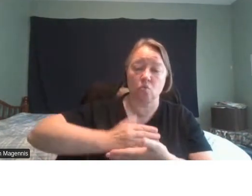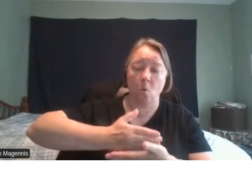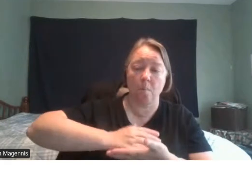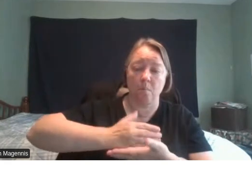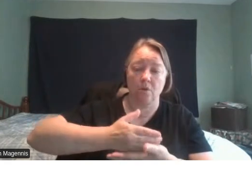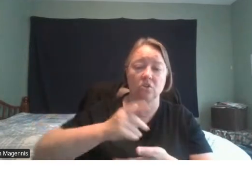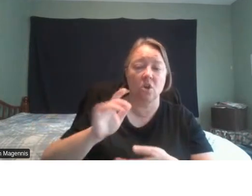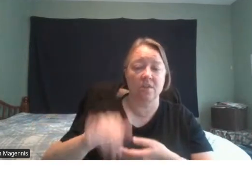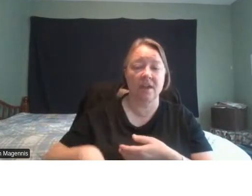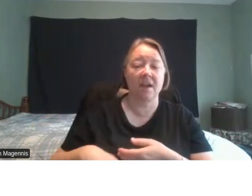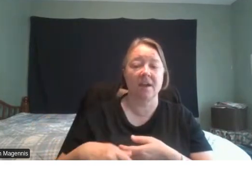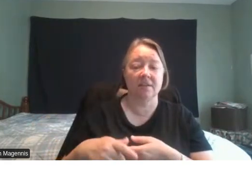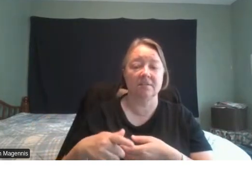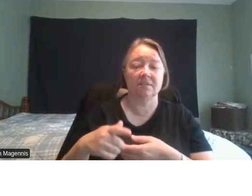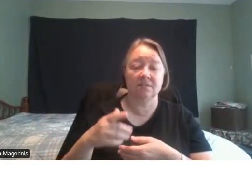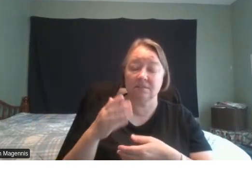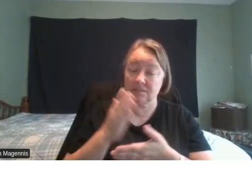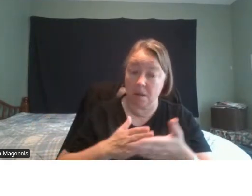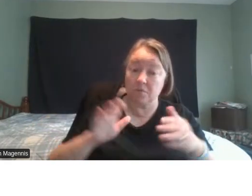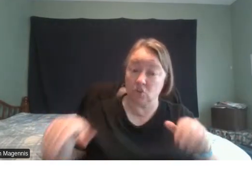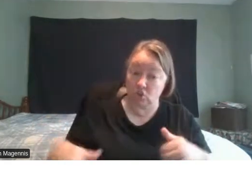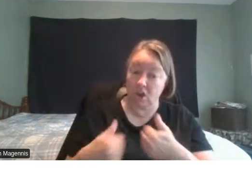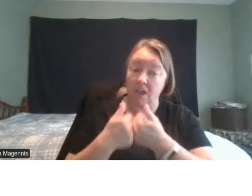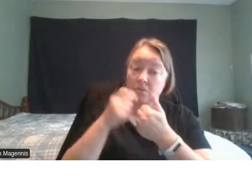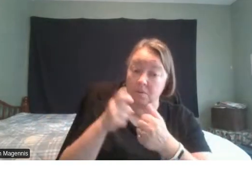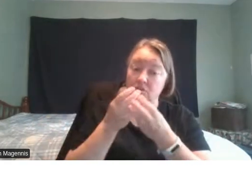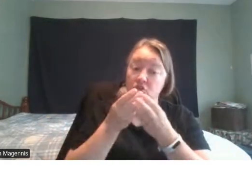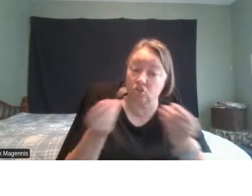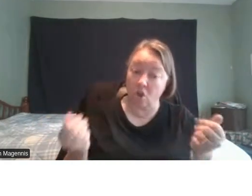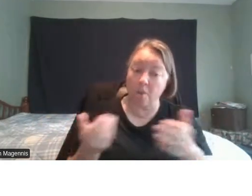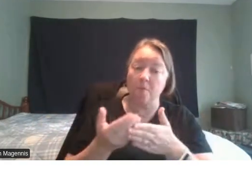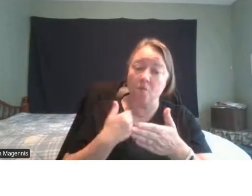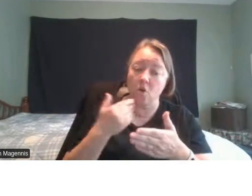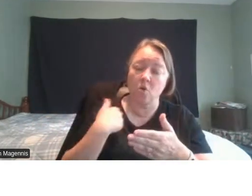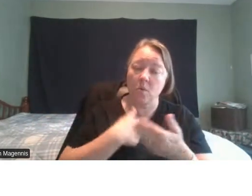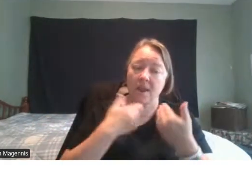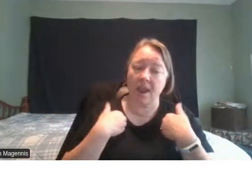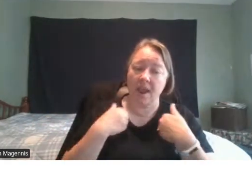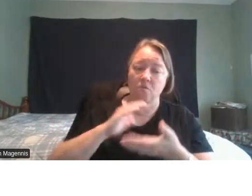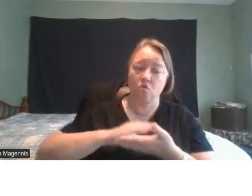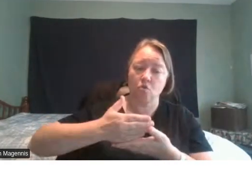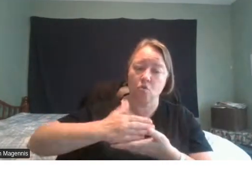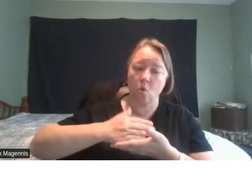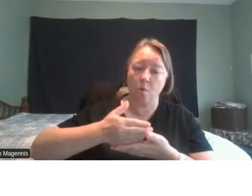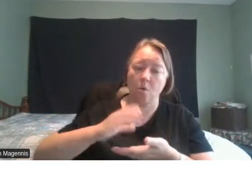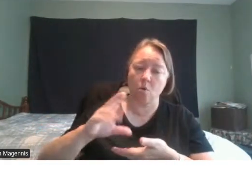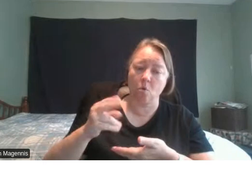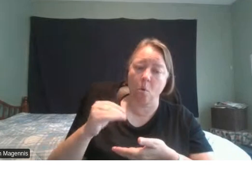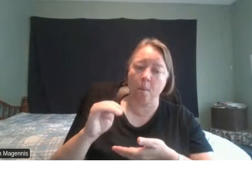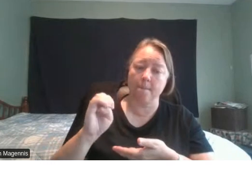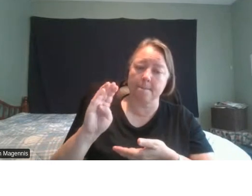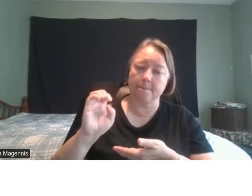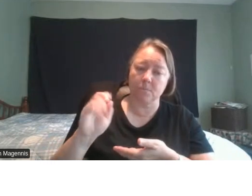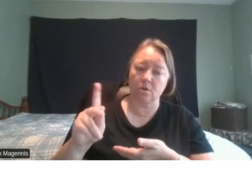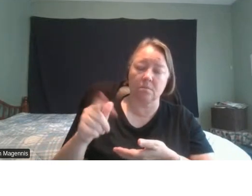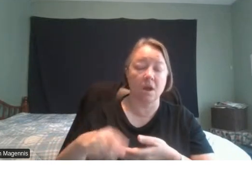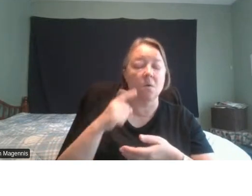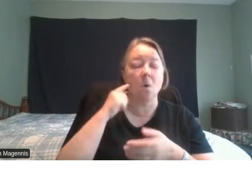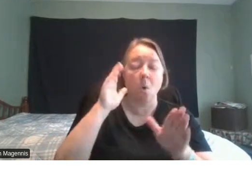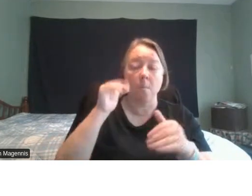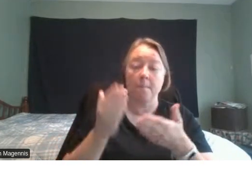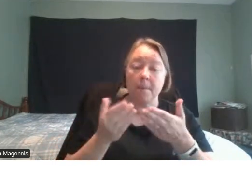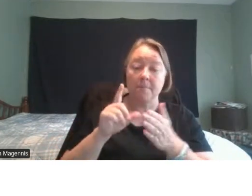So those are some of the challenges we need to solve before we have a Chromebook version, but we are actively working on that now, and we're hoping maybe